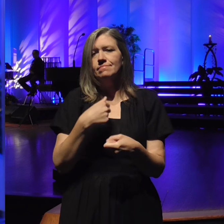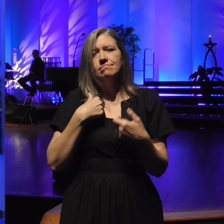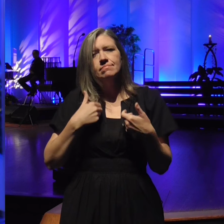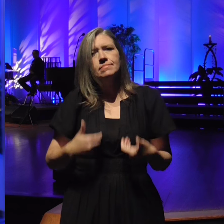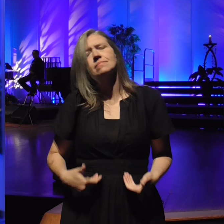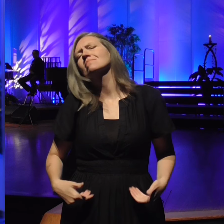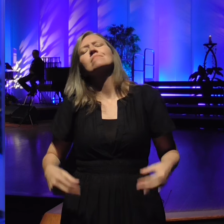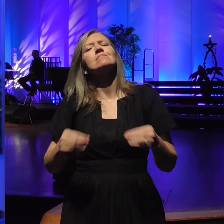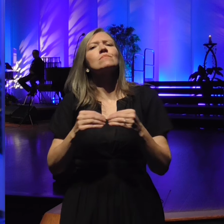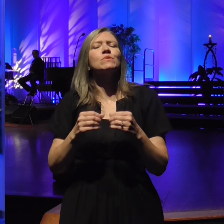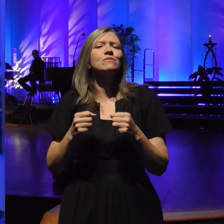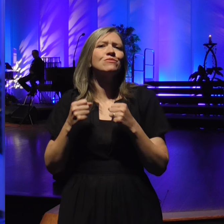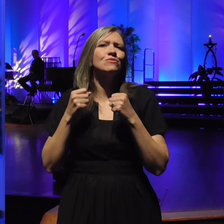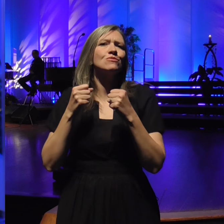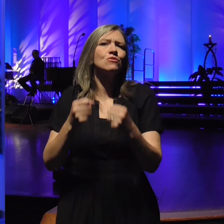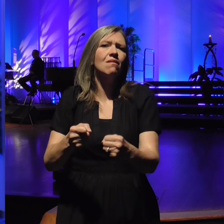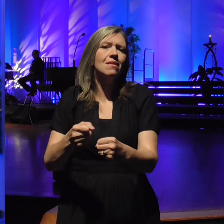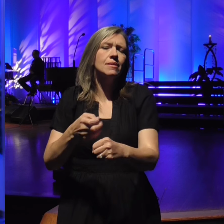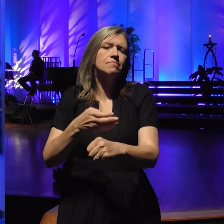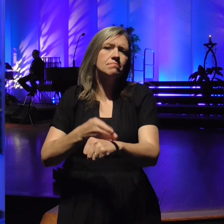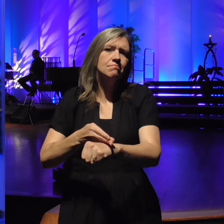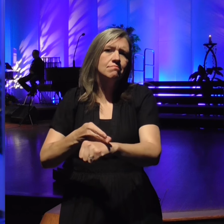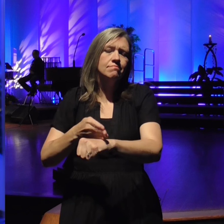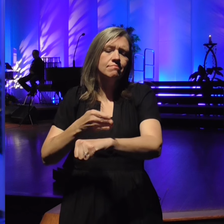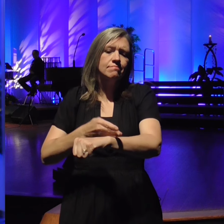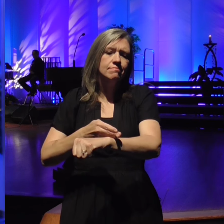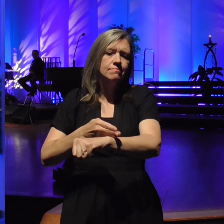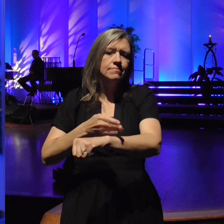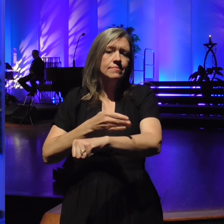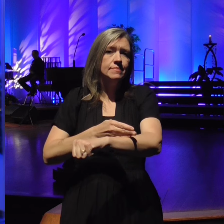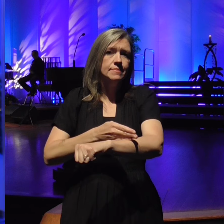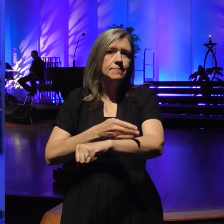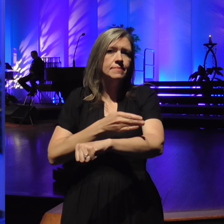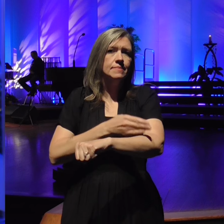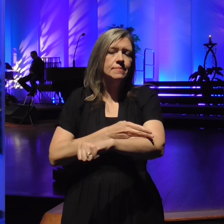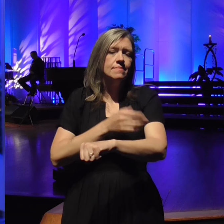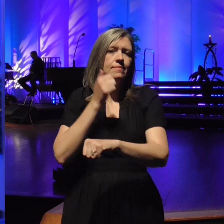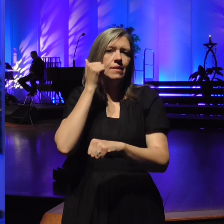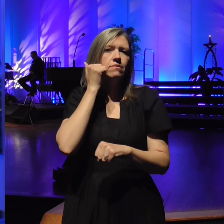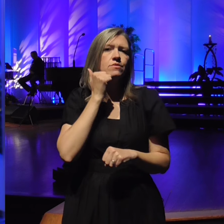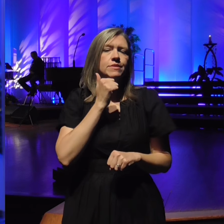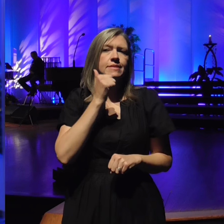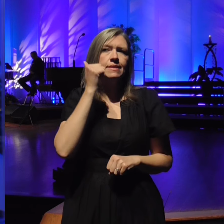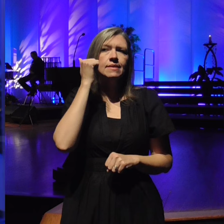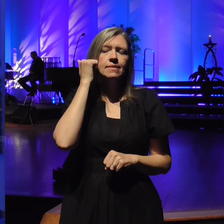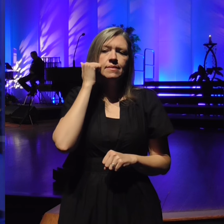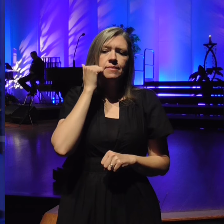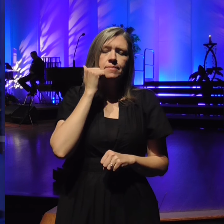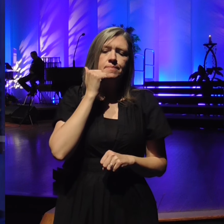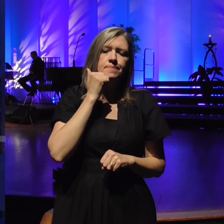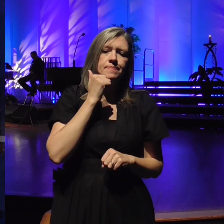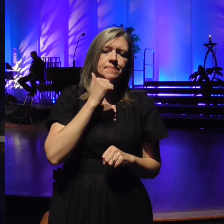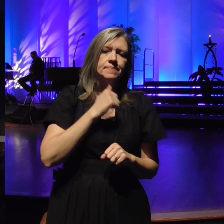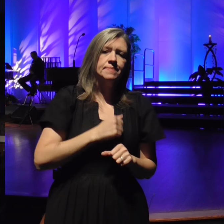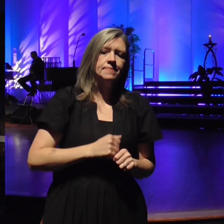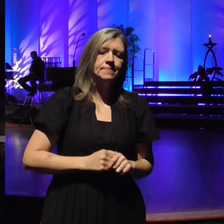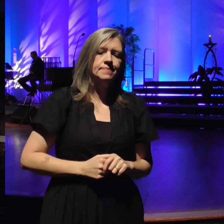is taken in pure faith, and I am stronger